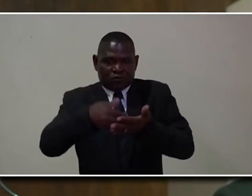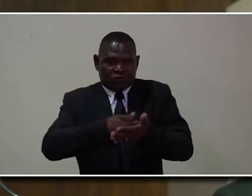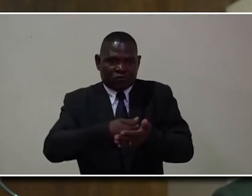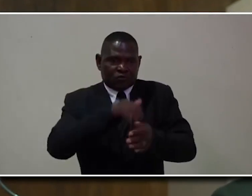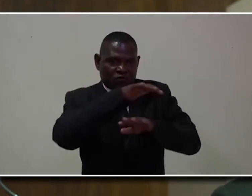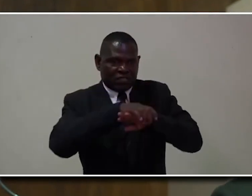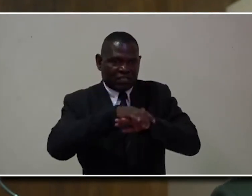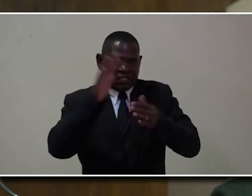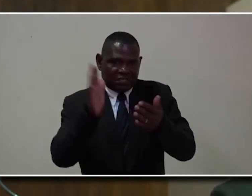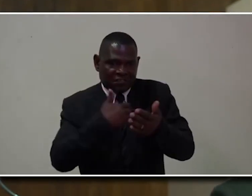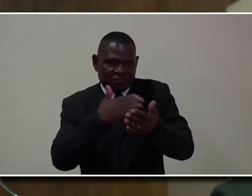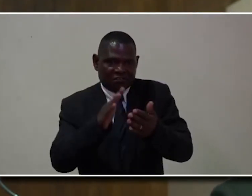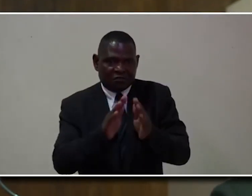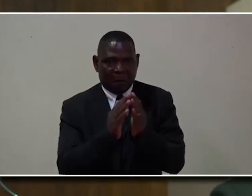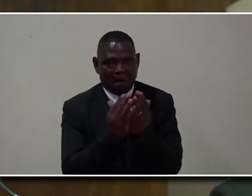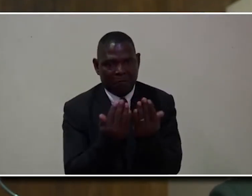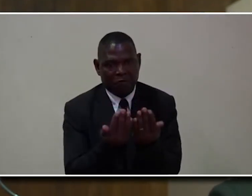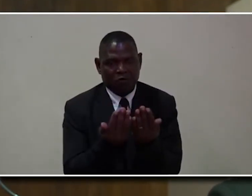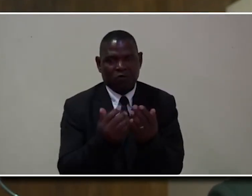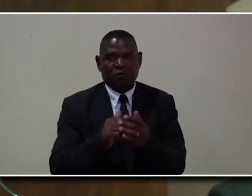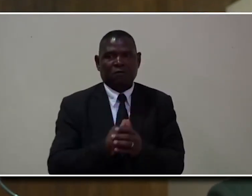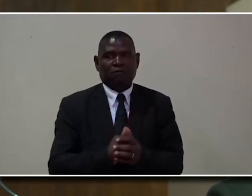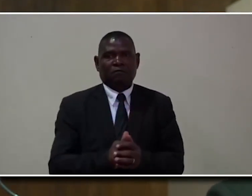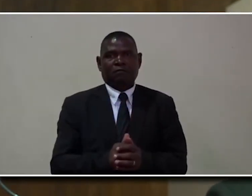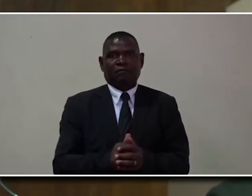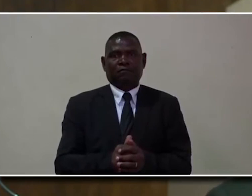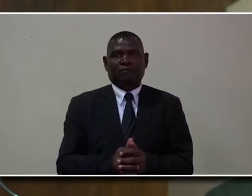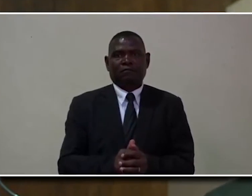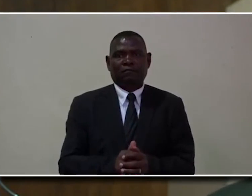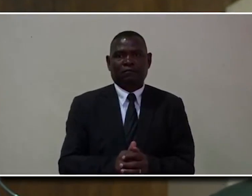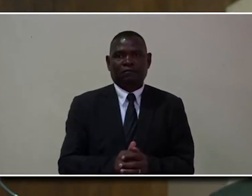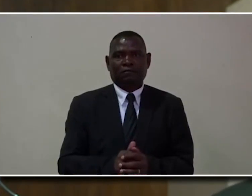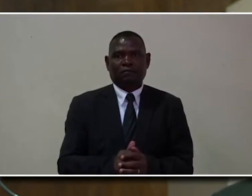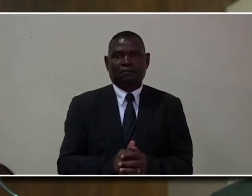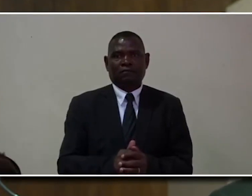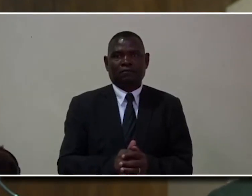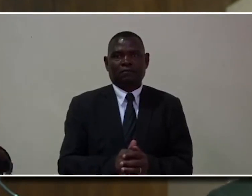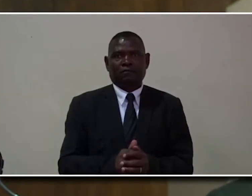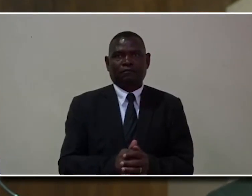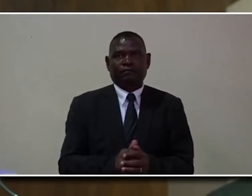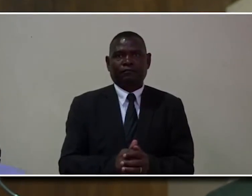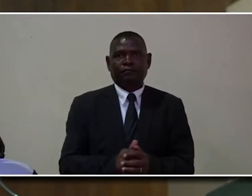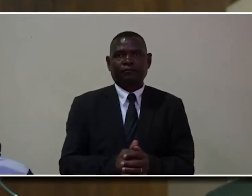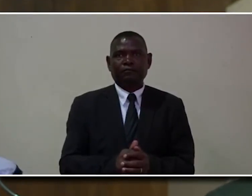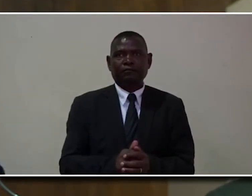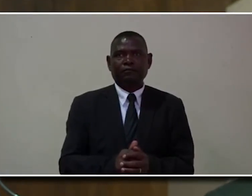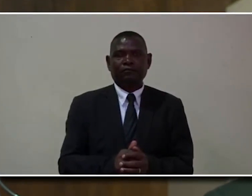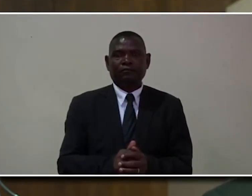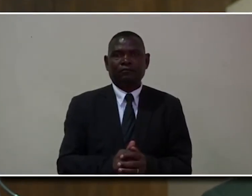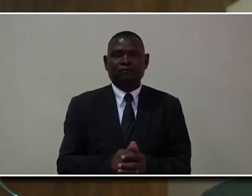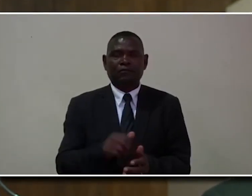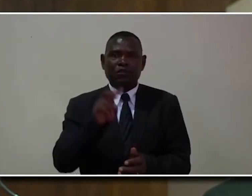322 mukabuku katuka kachisika tumaso pano kachingerezi. The two hymns for Holy